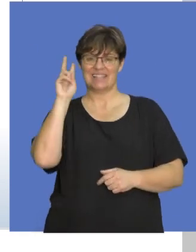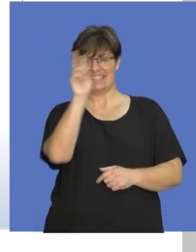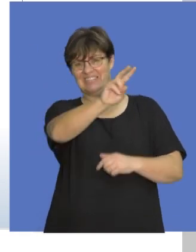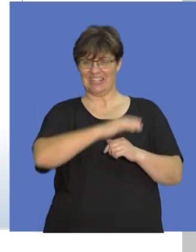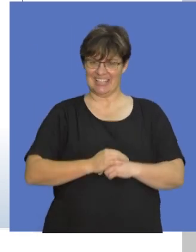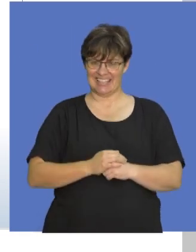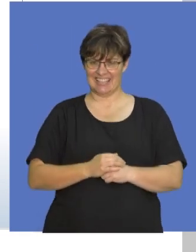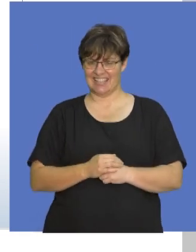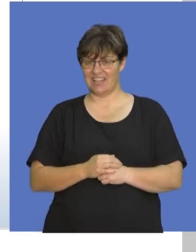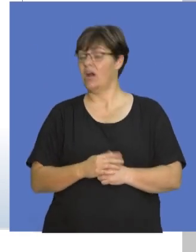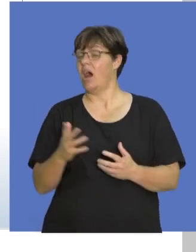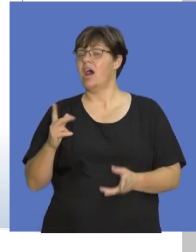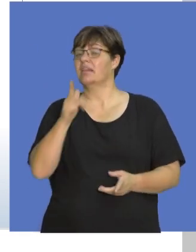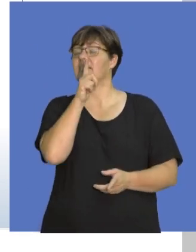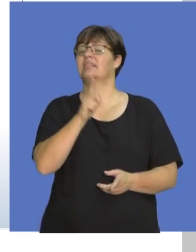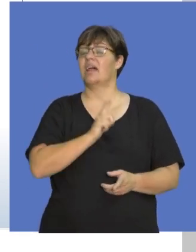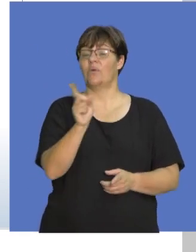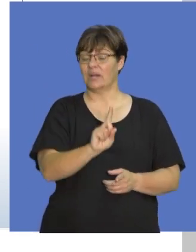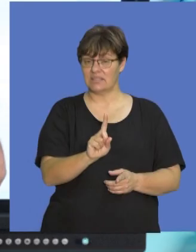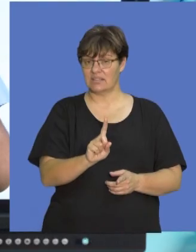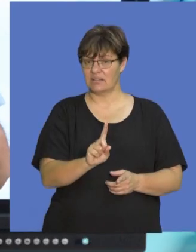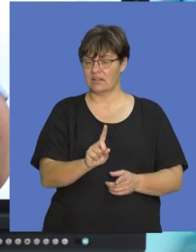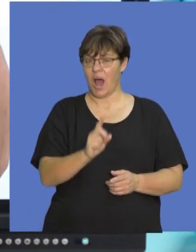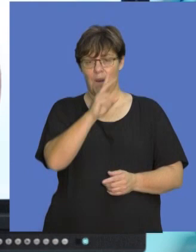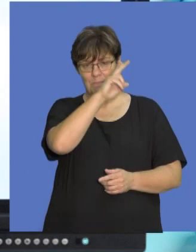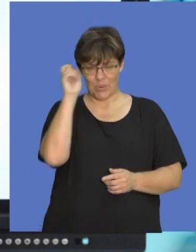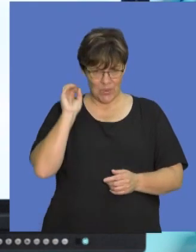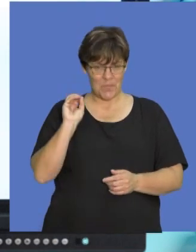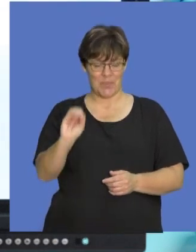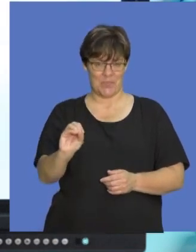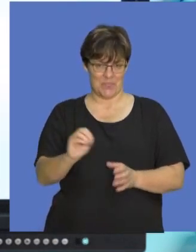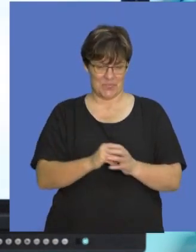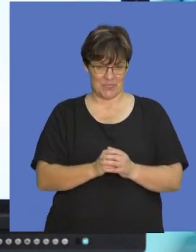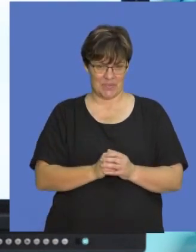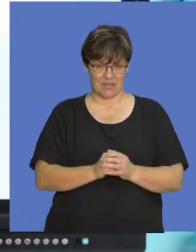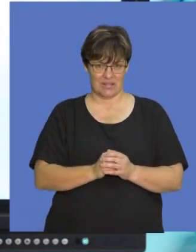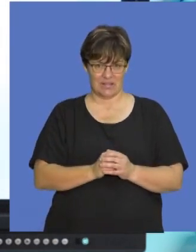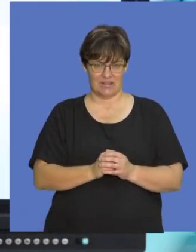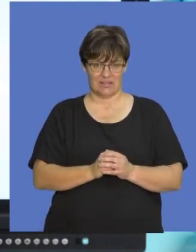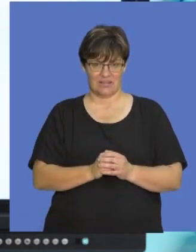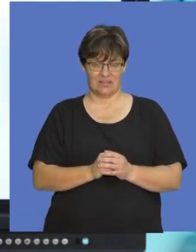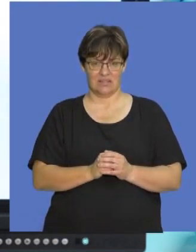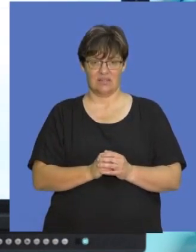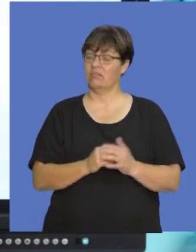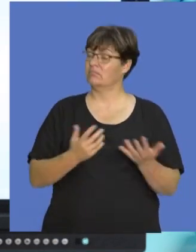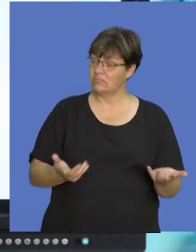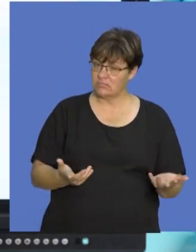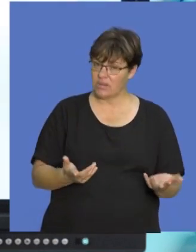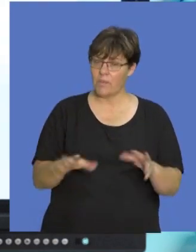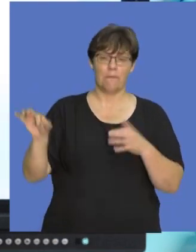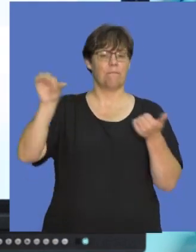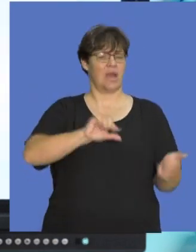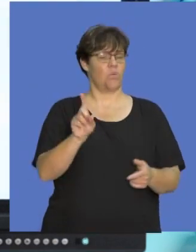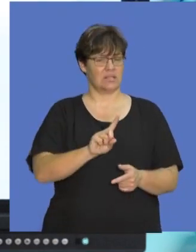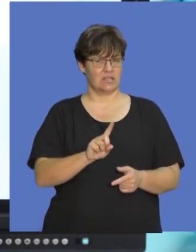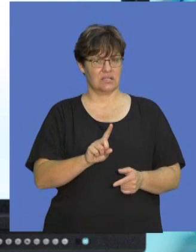Ah, look at that. It tells me that it's got a blue spinner. It's got a blue quadrant.